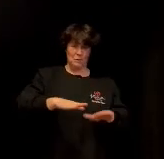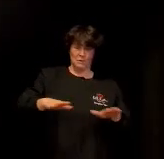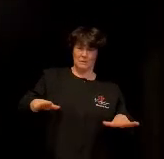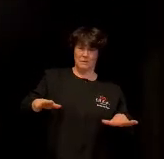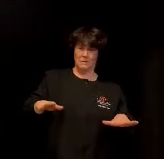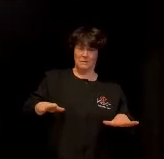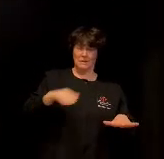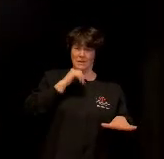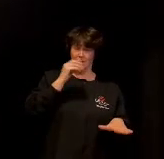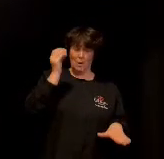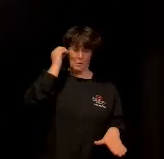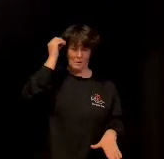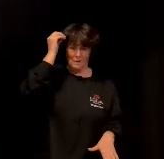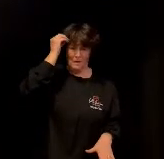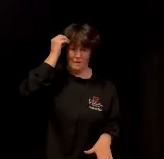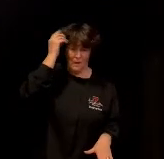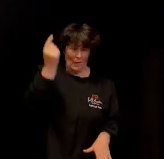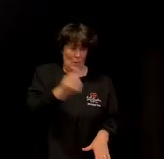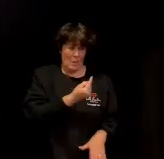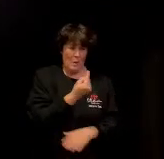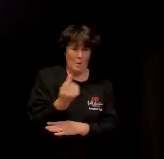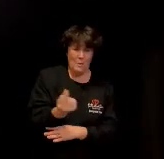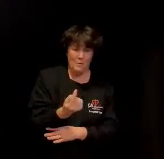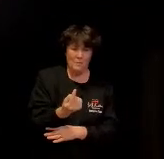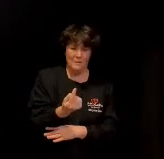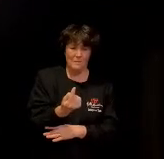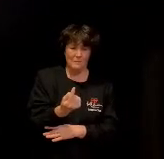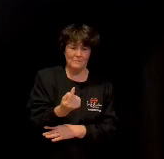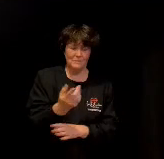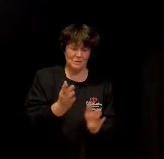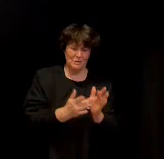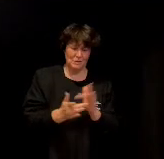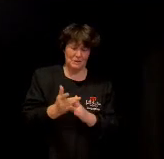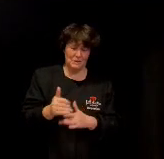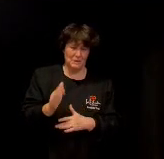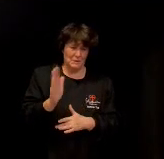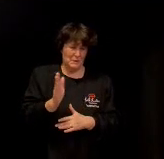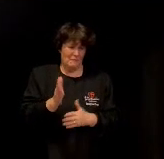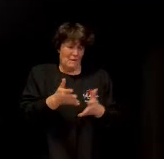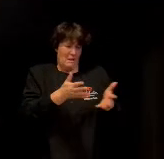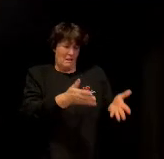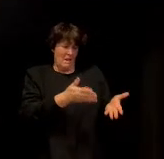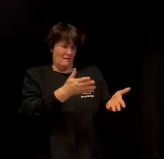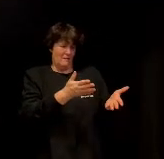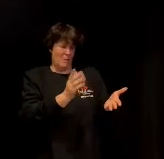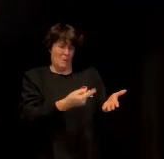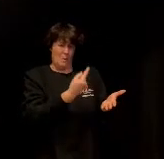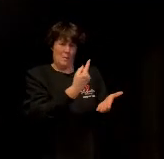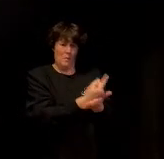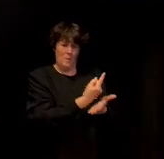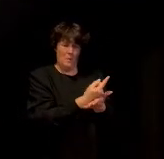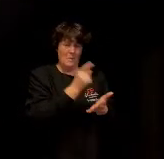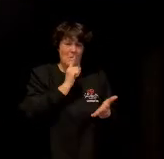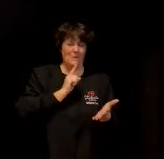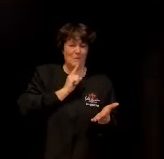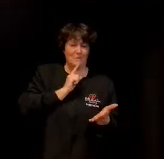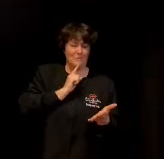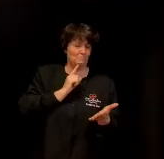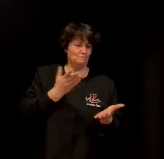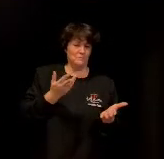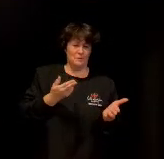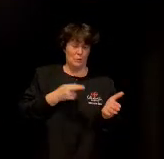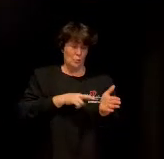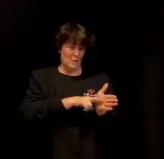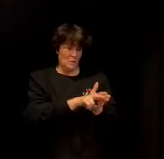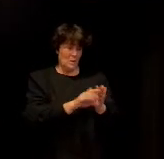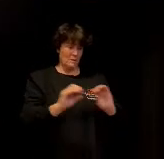not an orphan. Jesus said, I will not leave you an orphan. You are not without provision. You are not without resources. He said, I'm going